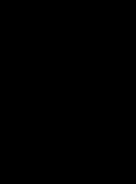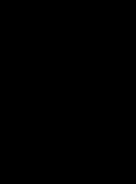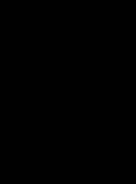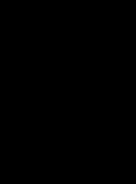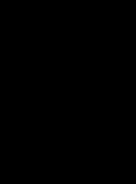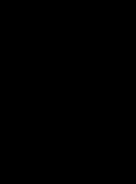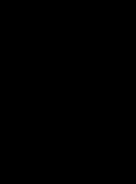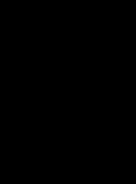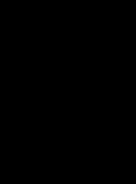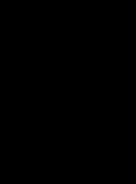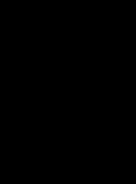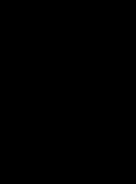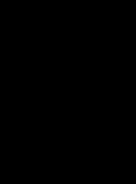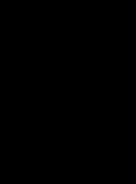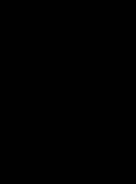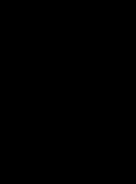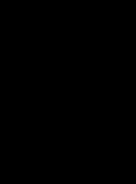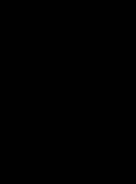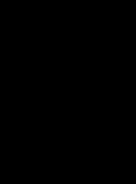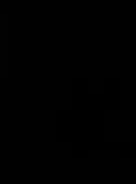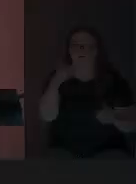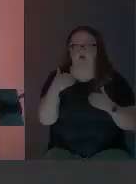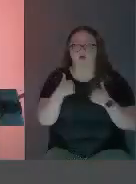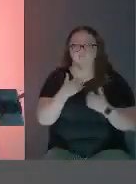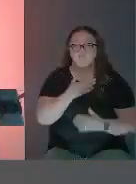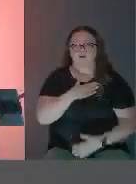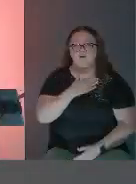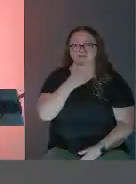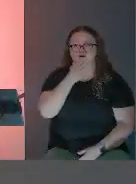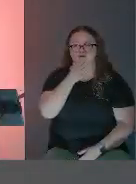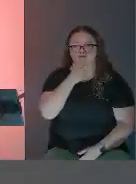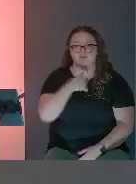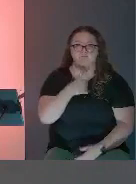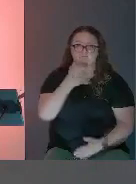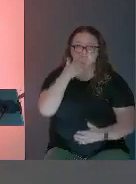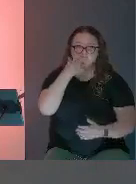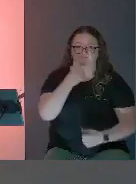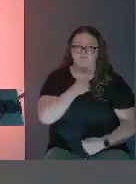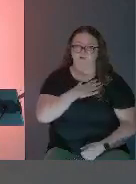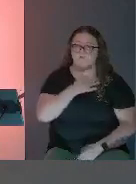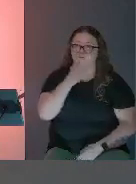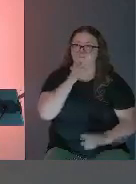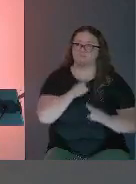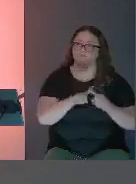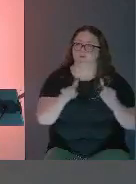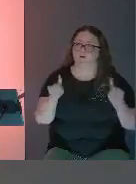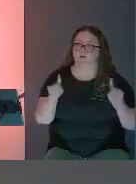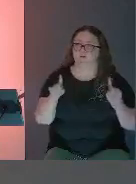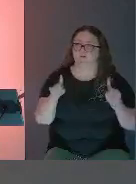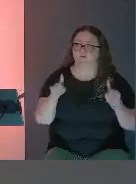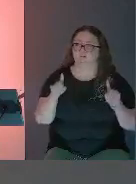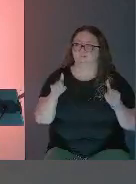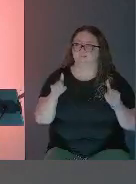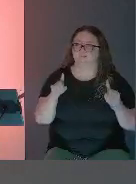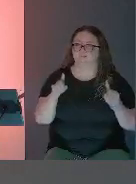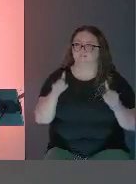dearly. I'm blessed to still have my mom, and I cherish and I love my mom. But man, she's my partner.